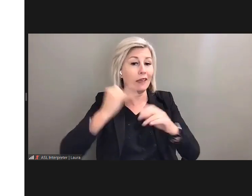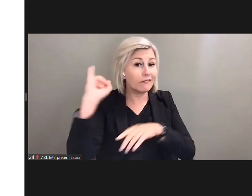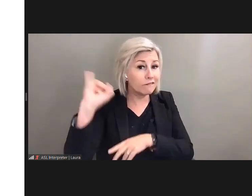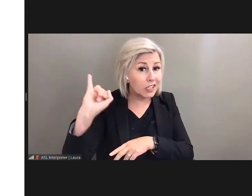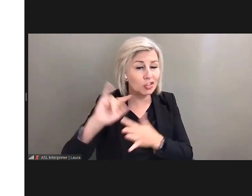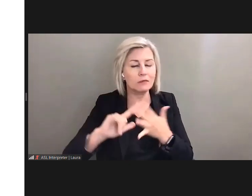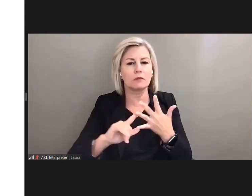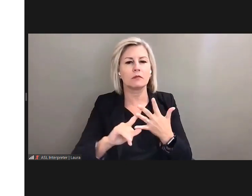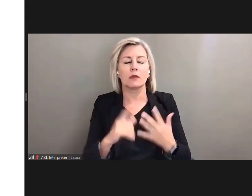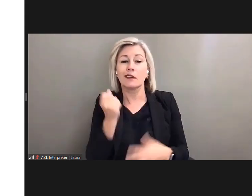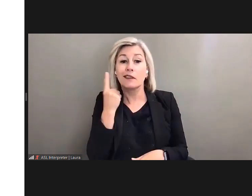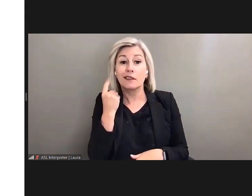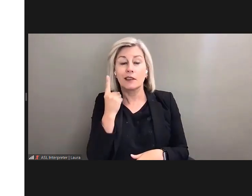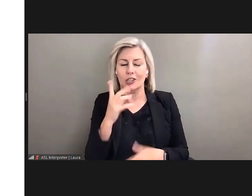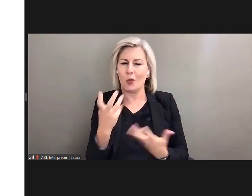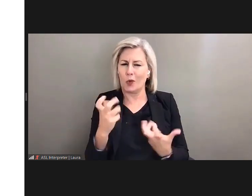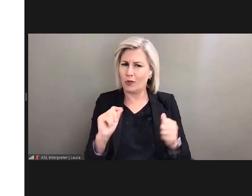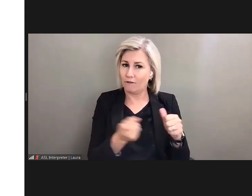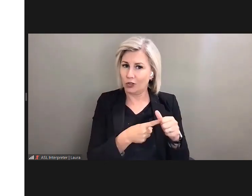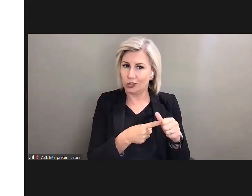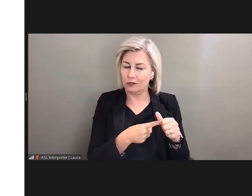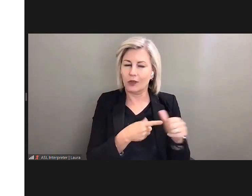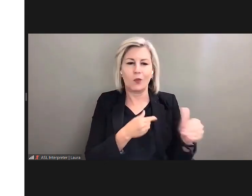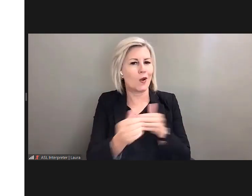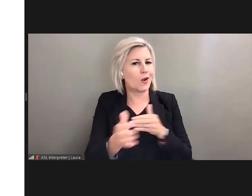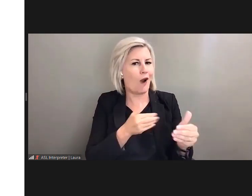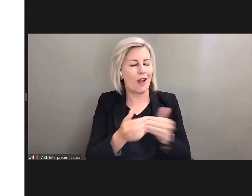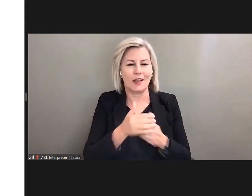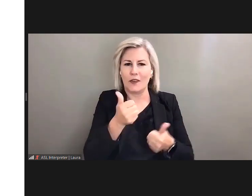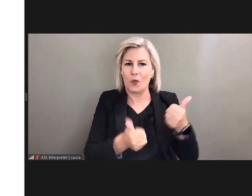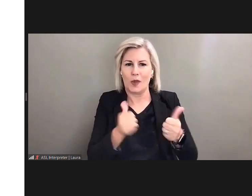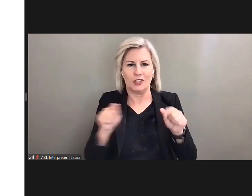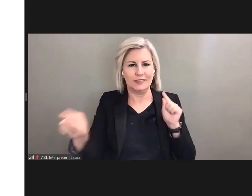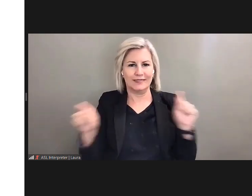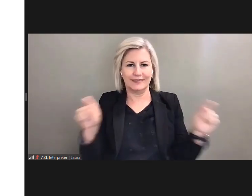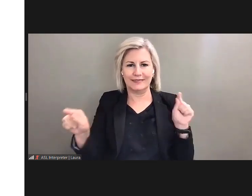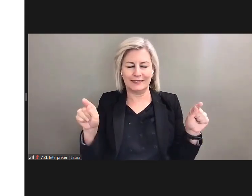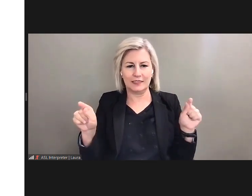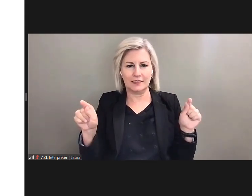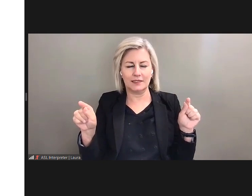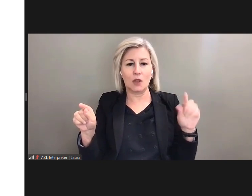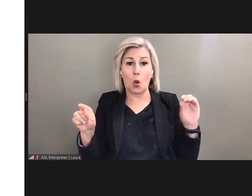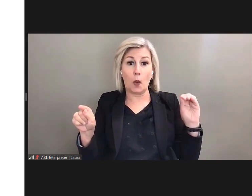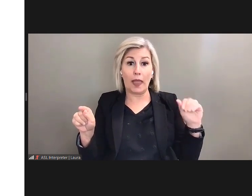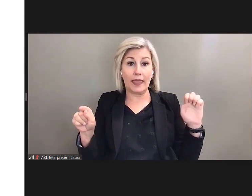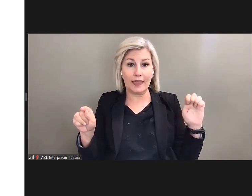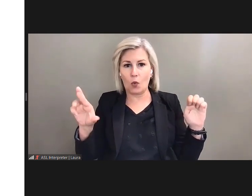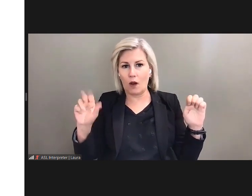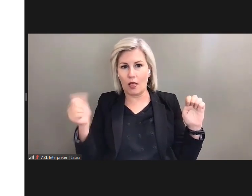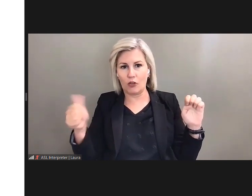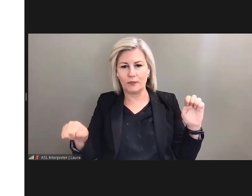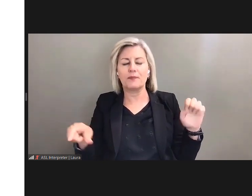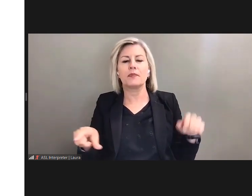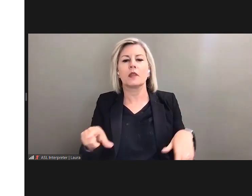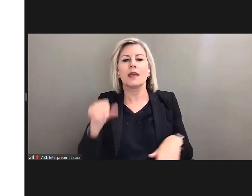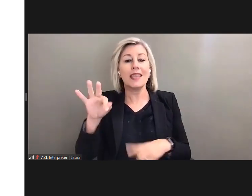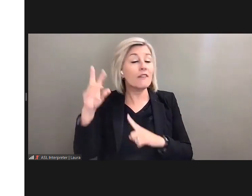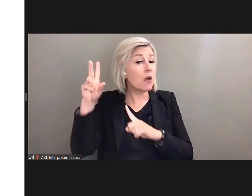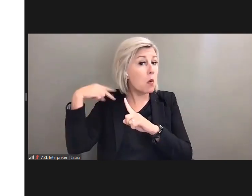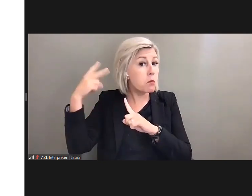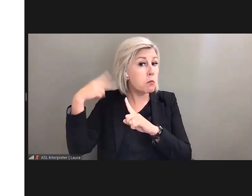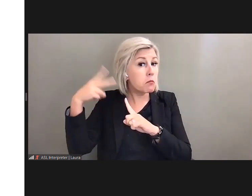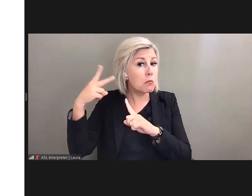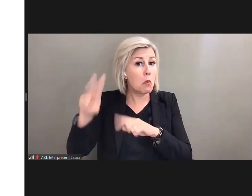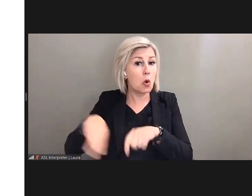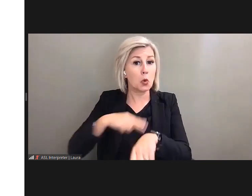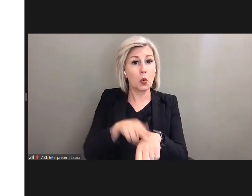you'll always want to do this first, regardless of what method you're using. So if the ear appears normal, then you